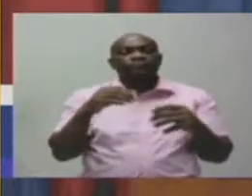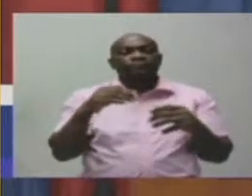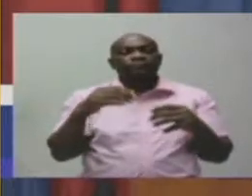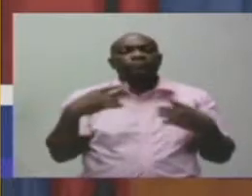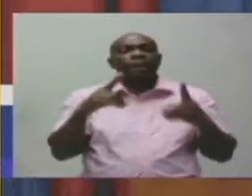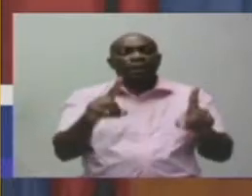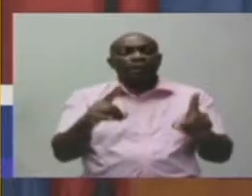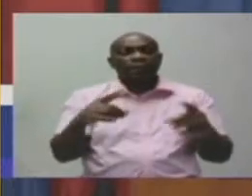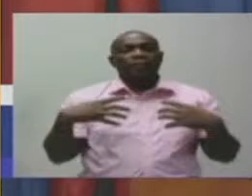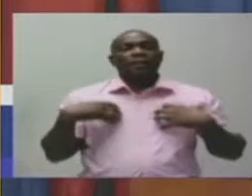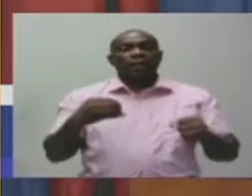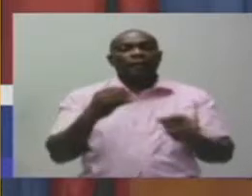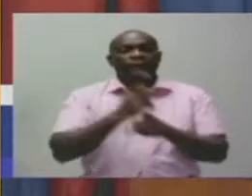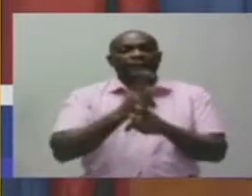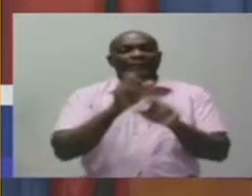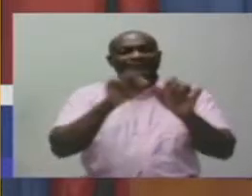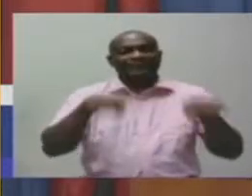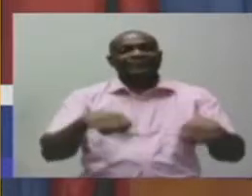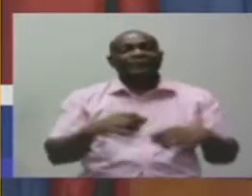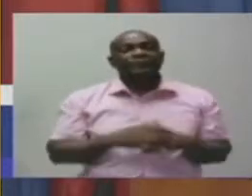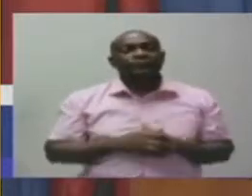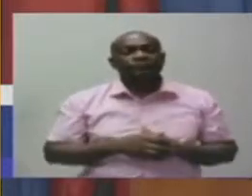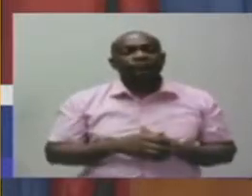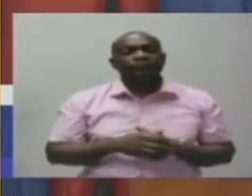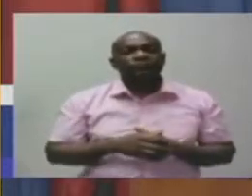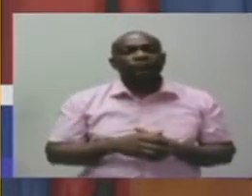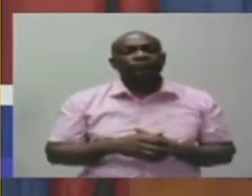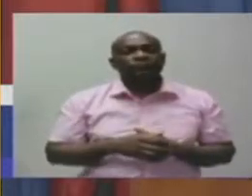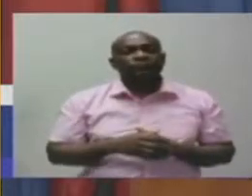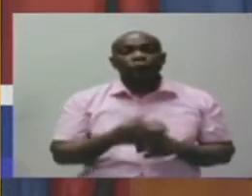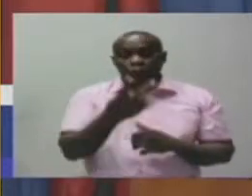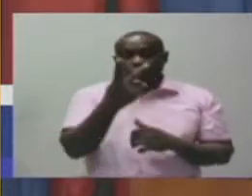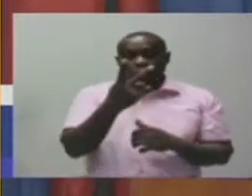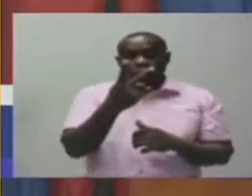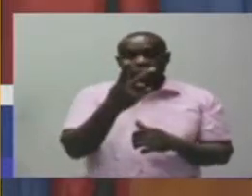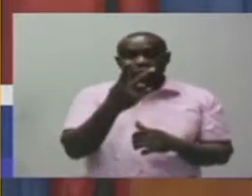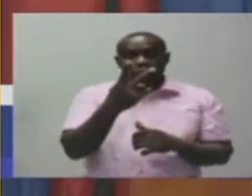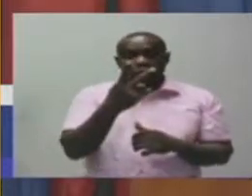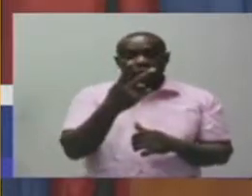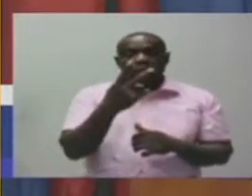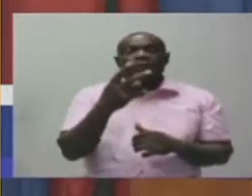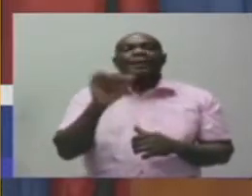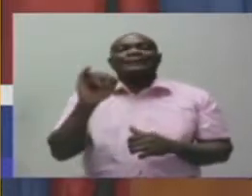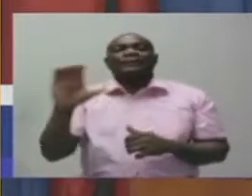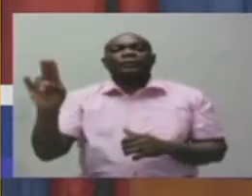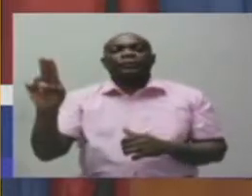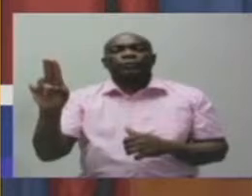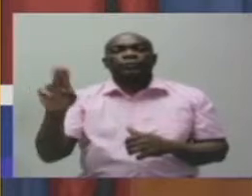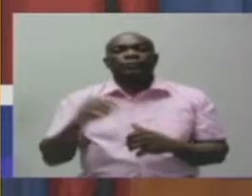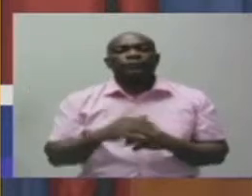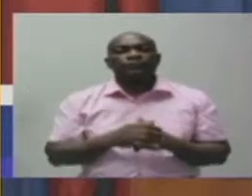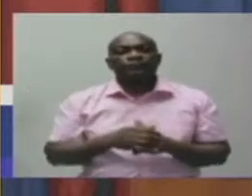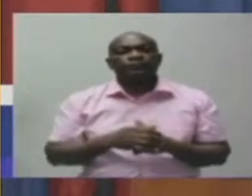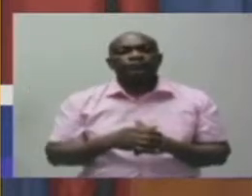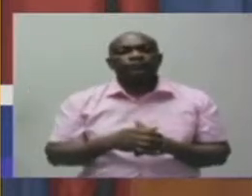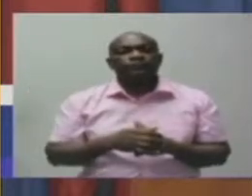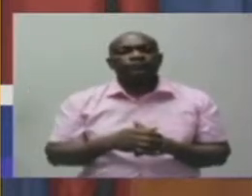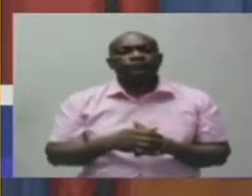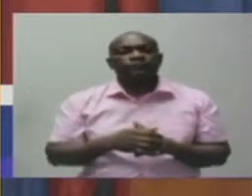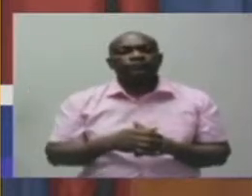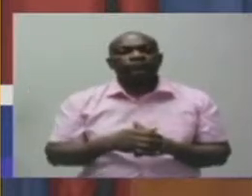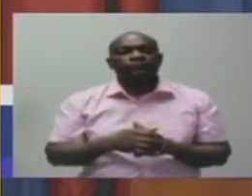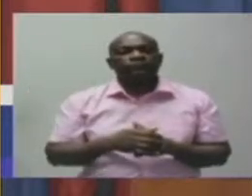Please, Trinidad and Tobago, we plateaued for 113, 114 days. We have